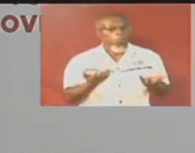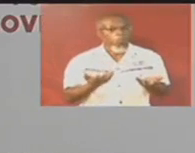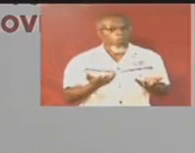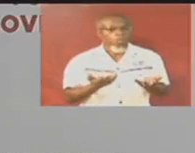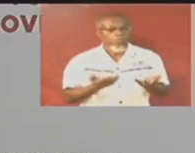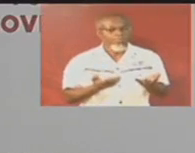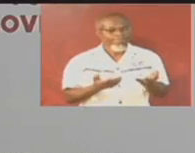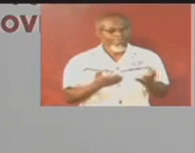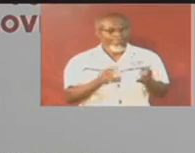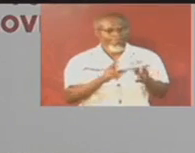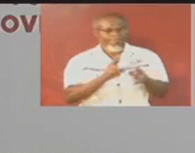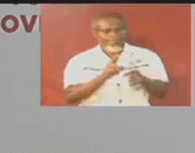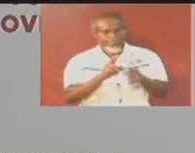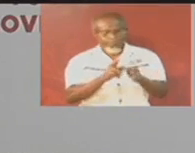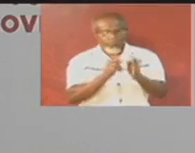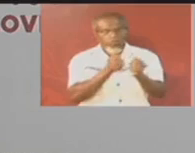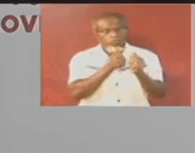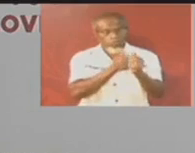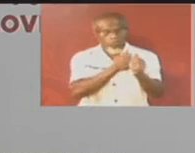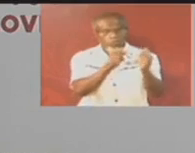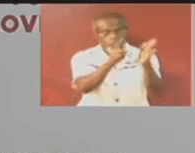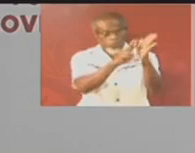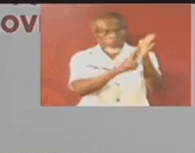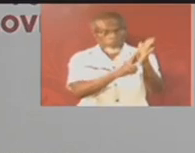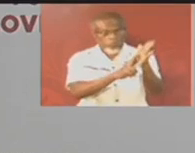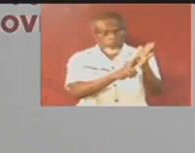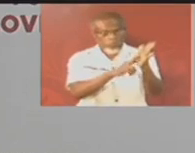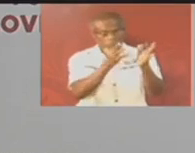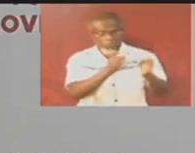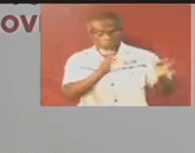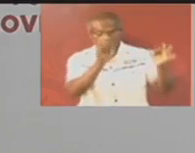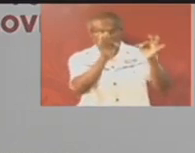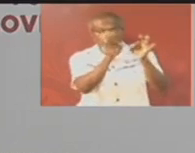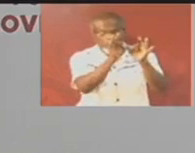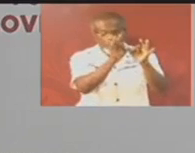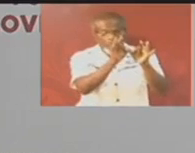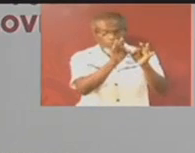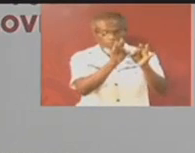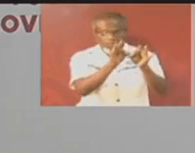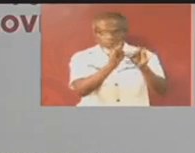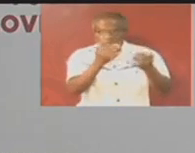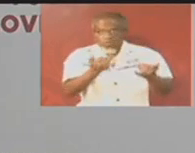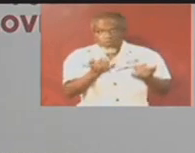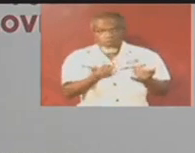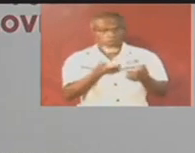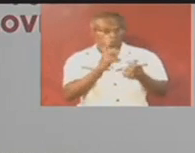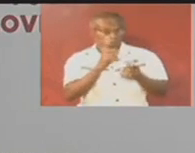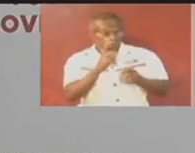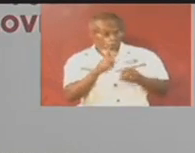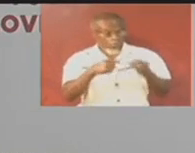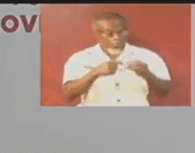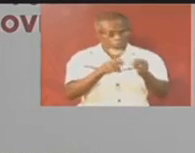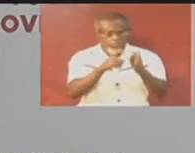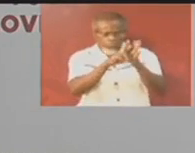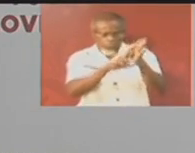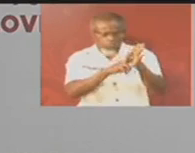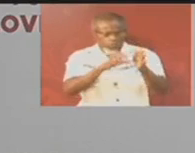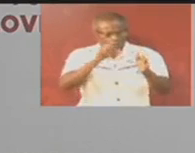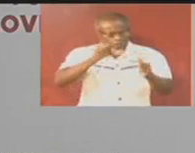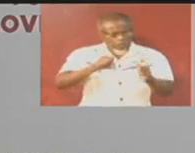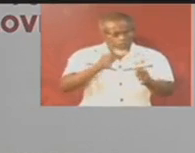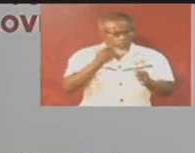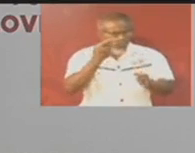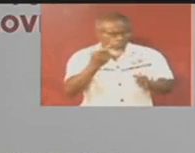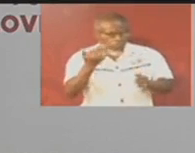lives. The regulations that we speak of today that are subject to the adjustments outlined by